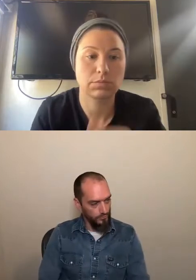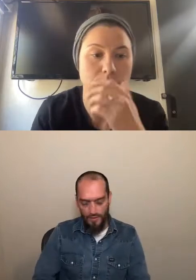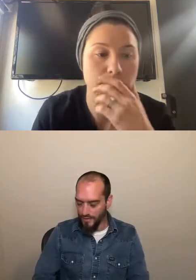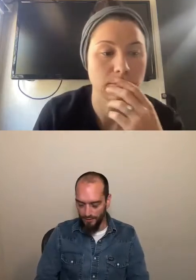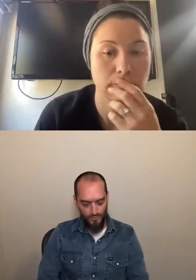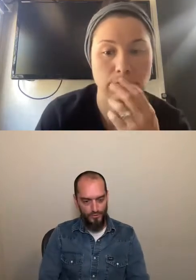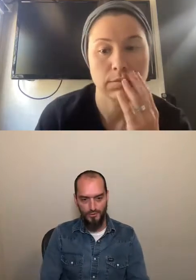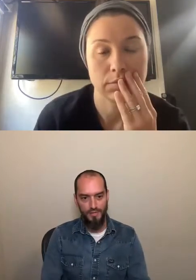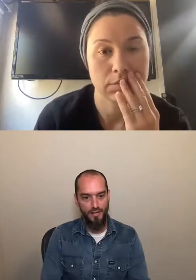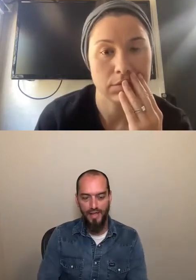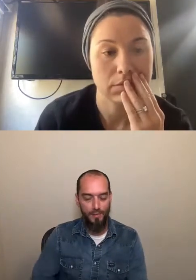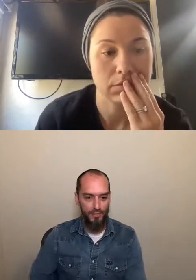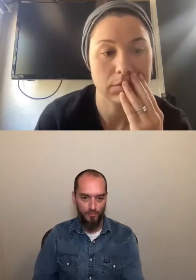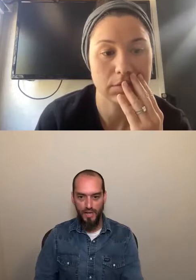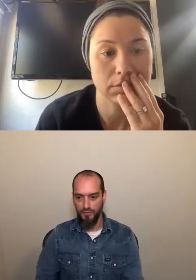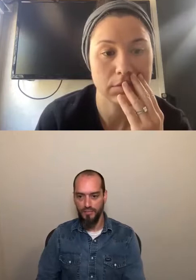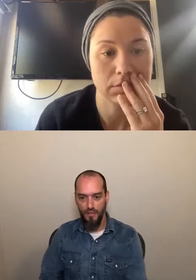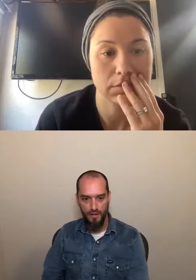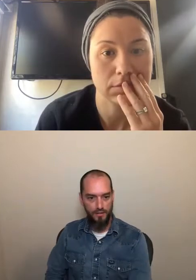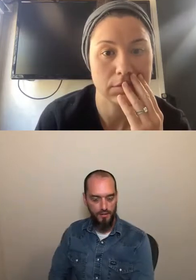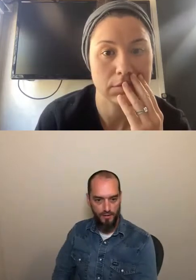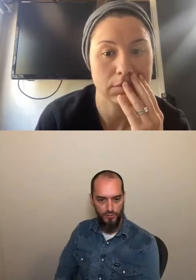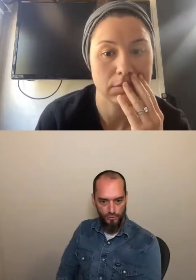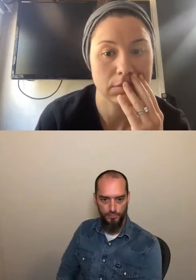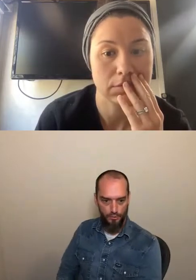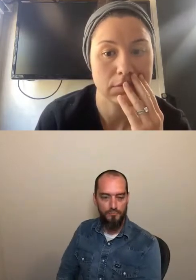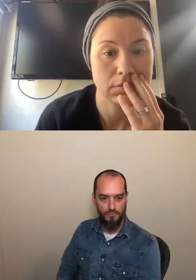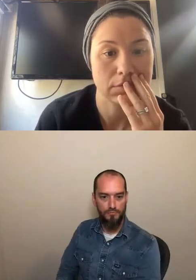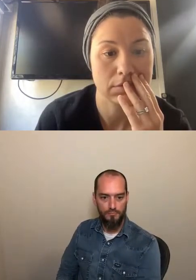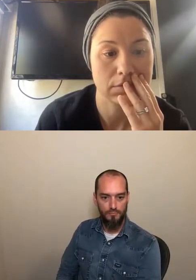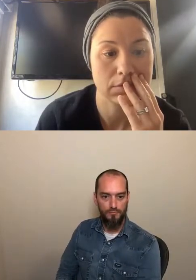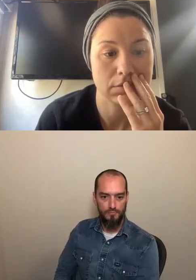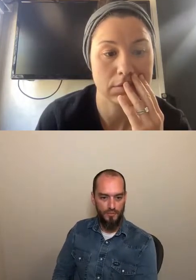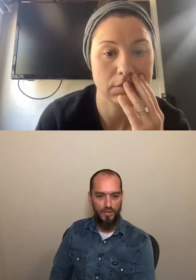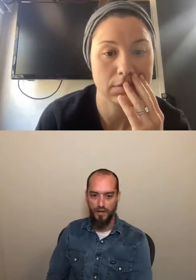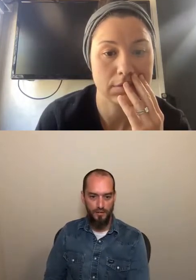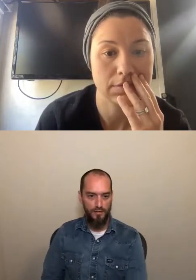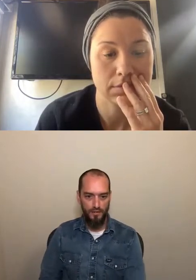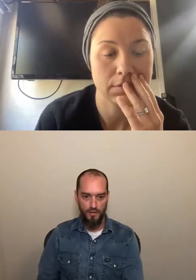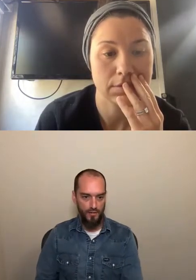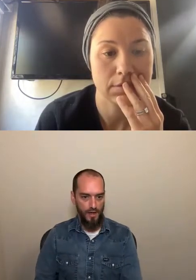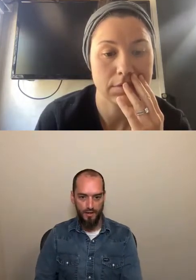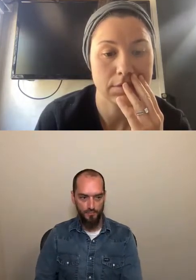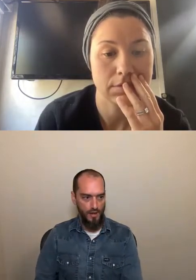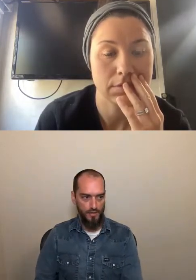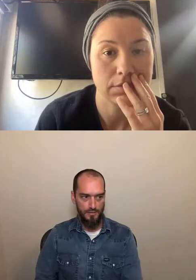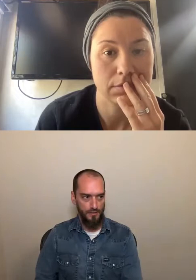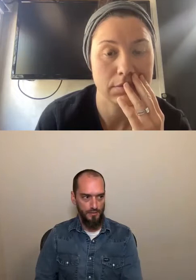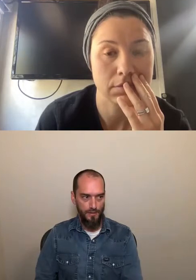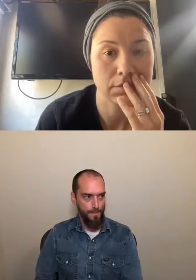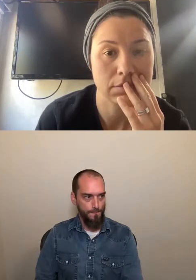It would freak out if you knew exactly how many homes have to be gutted due to mold. Gutted. And I'm